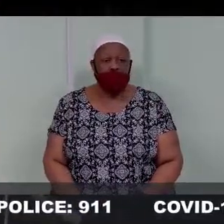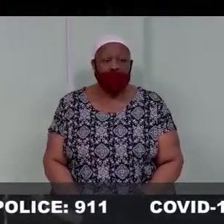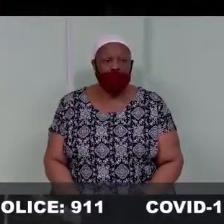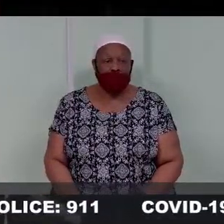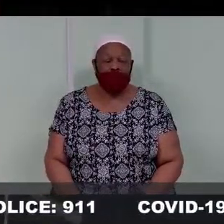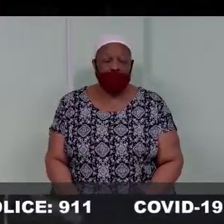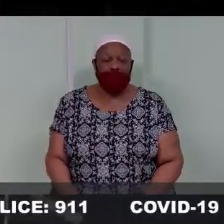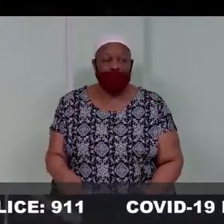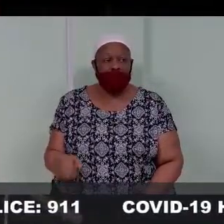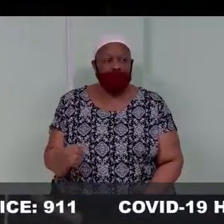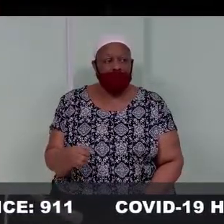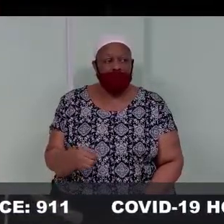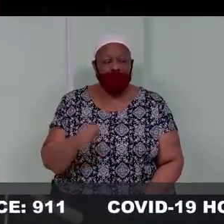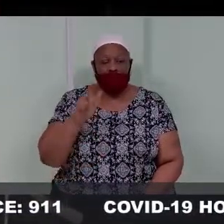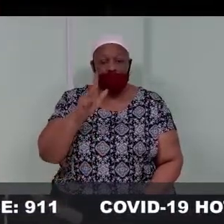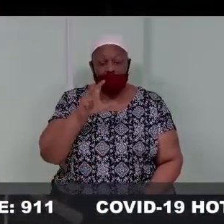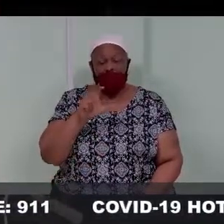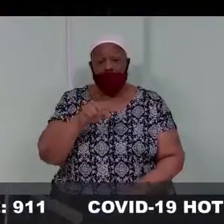Right, so